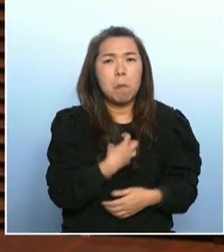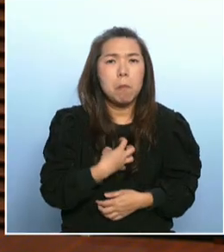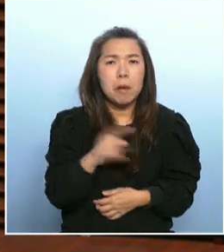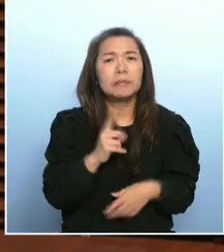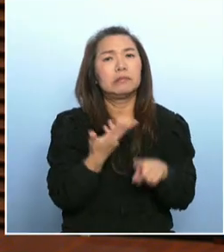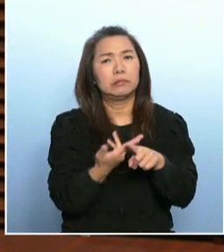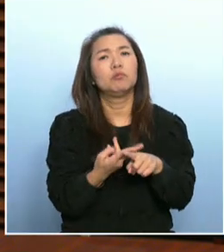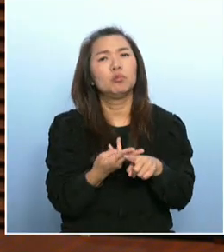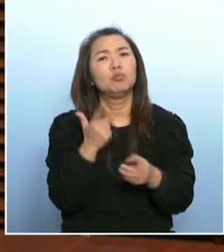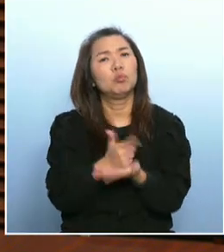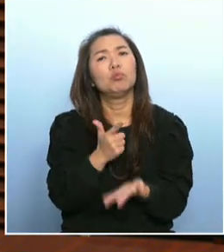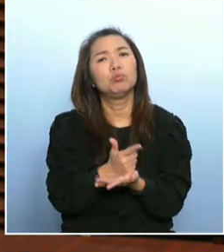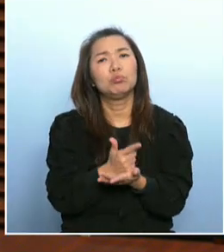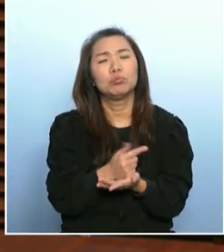quotas,